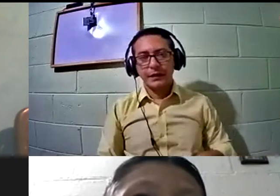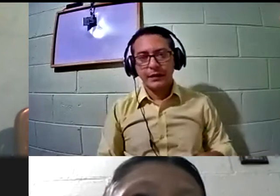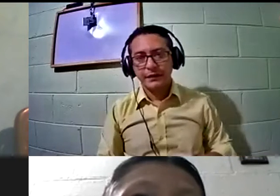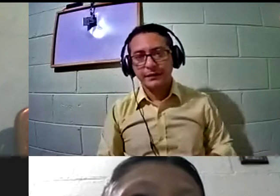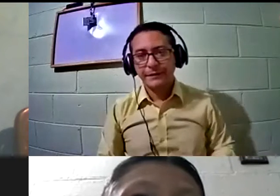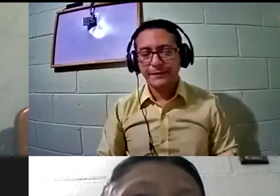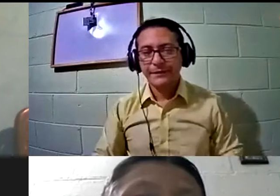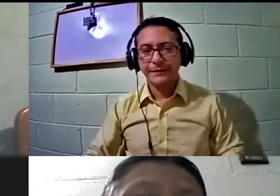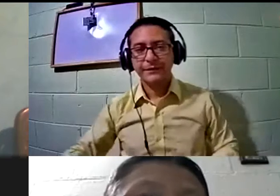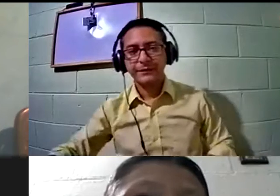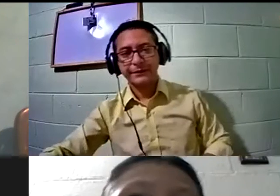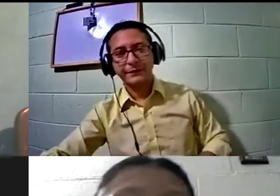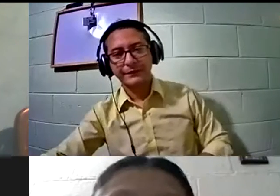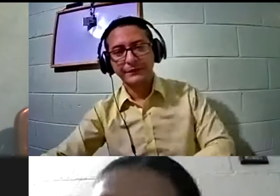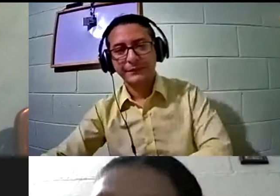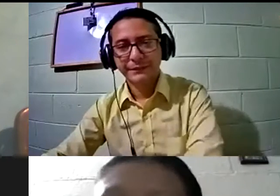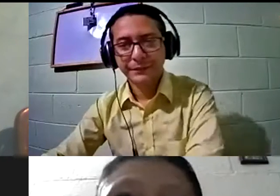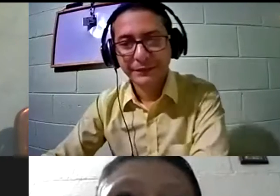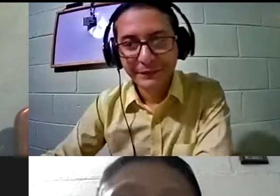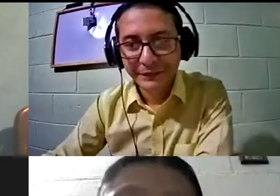Yeah. Okay.